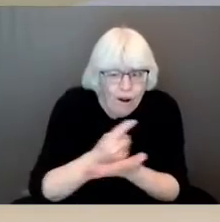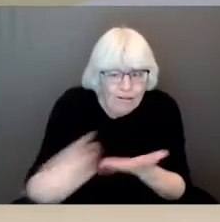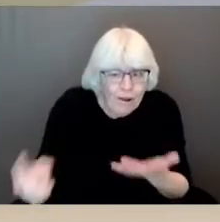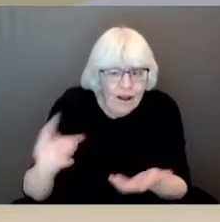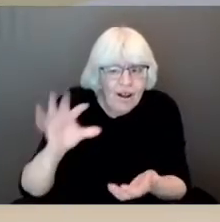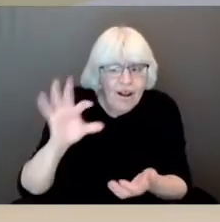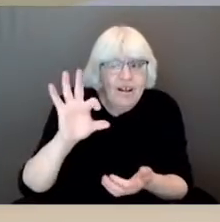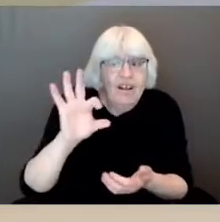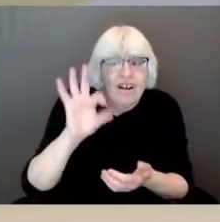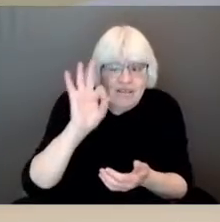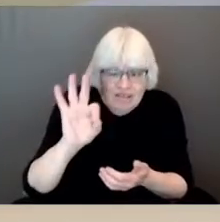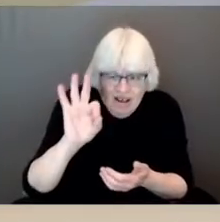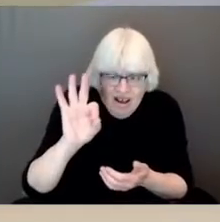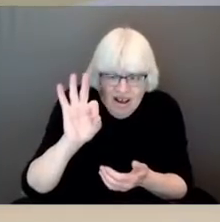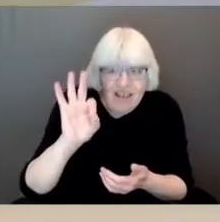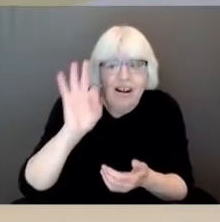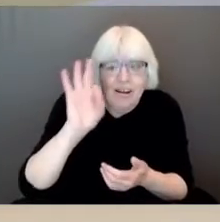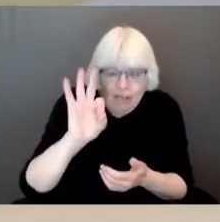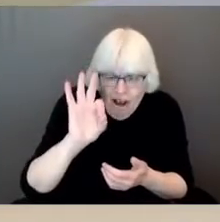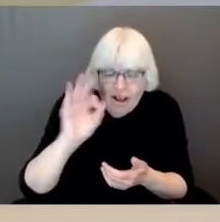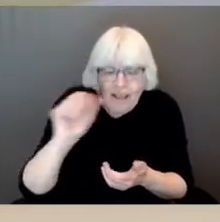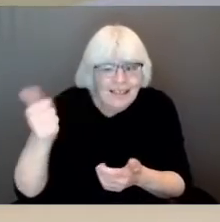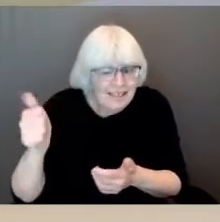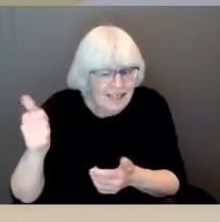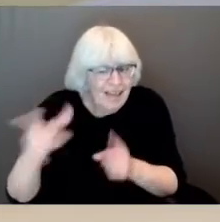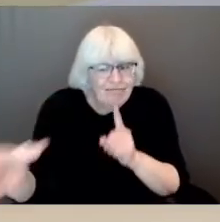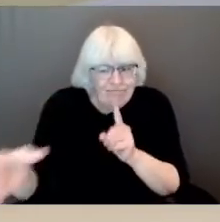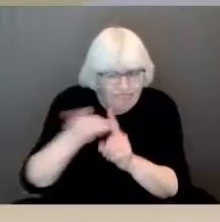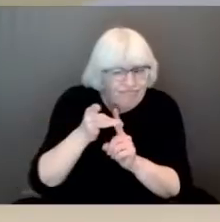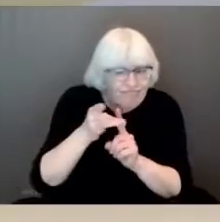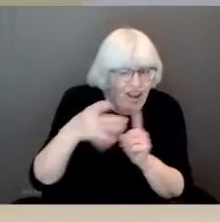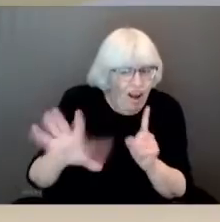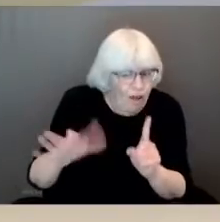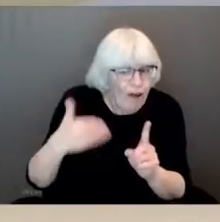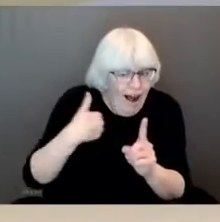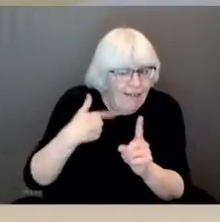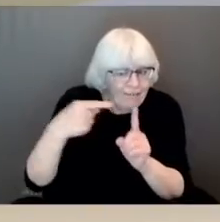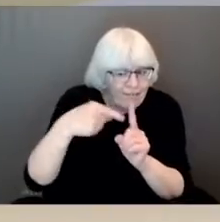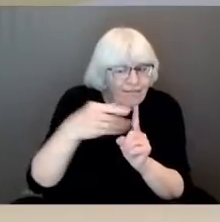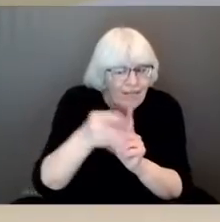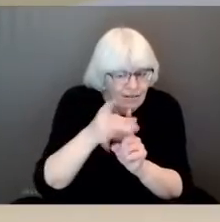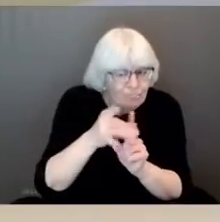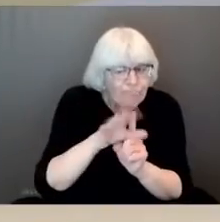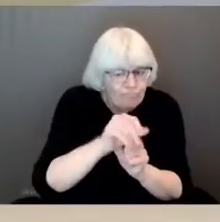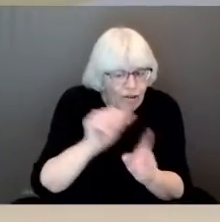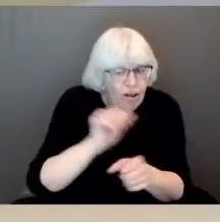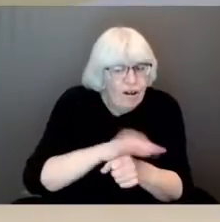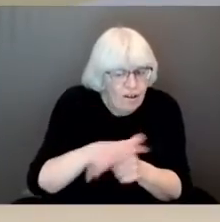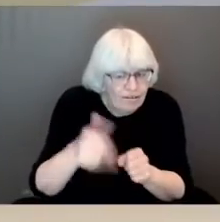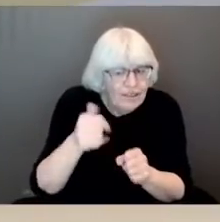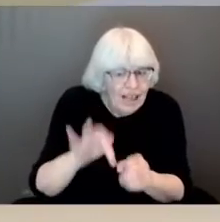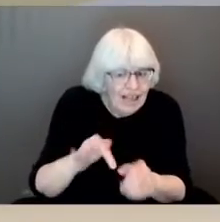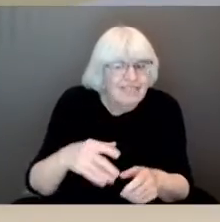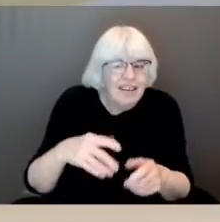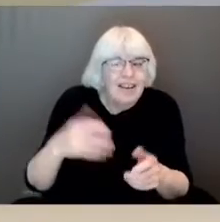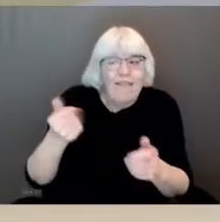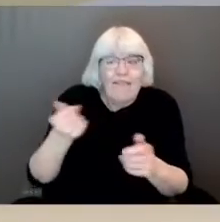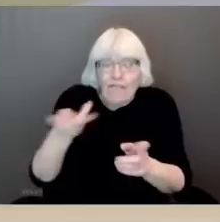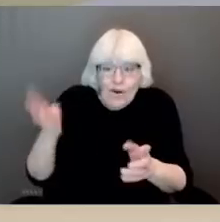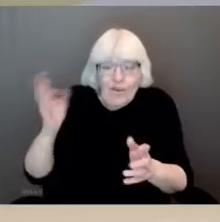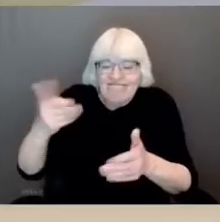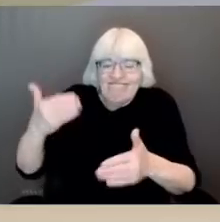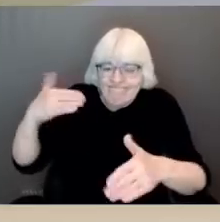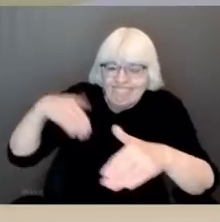and definitely a number of those are from our points of entry. From the points of entry.